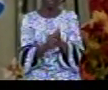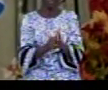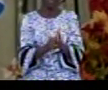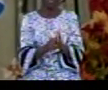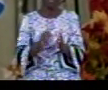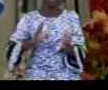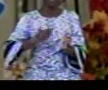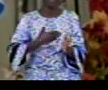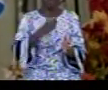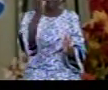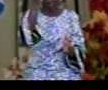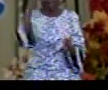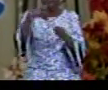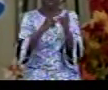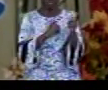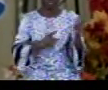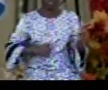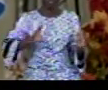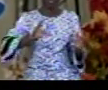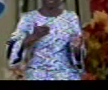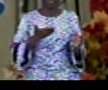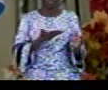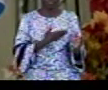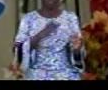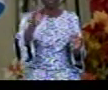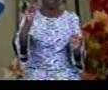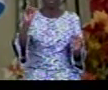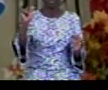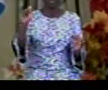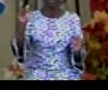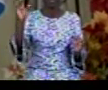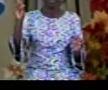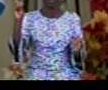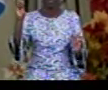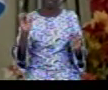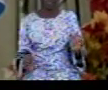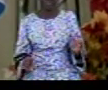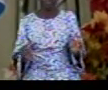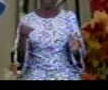in the Lord, our Daddy, the convener of GCK,